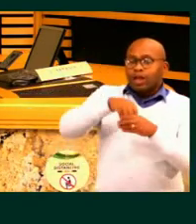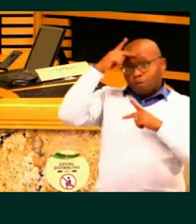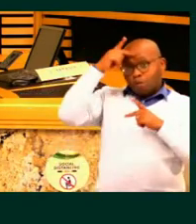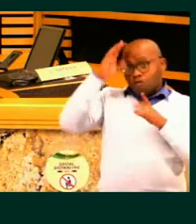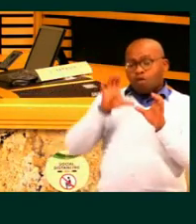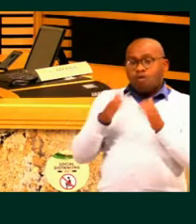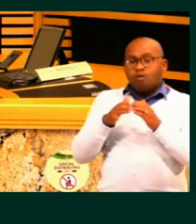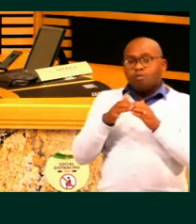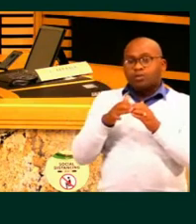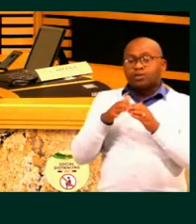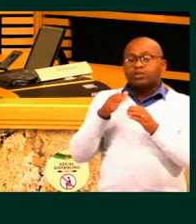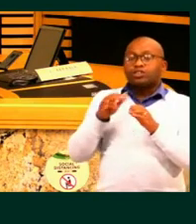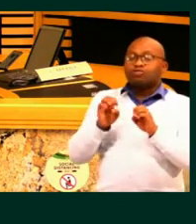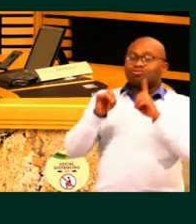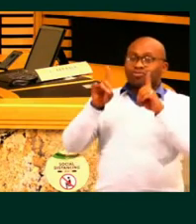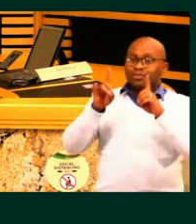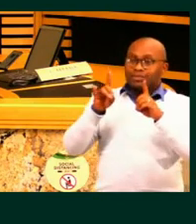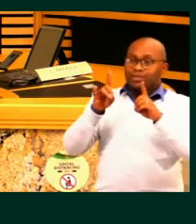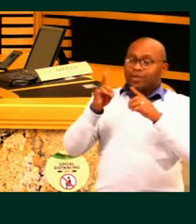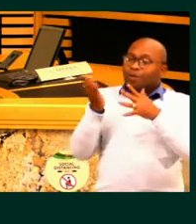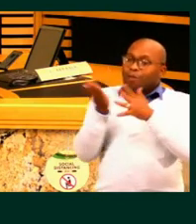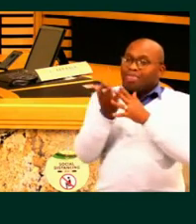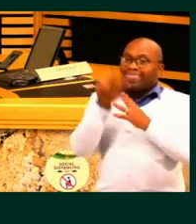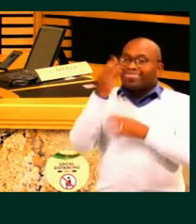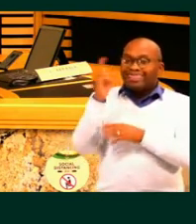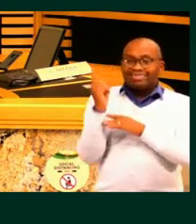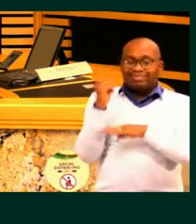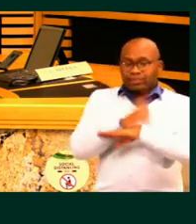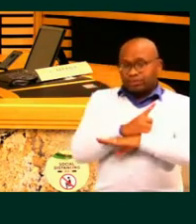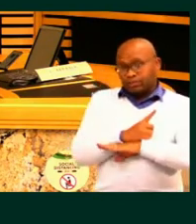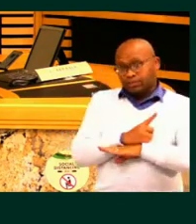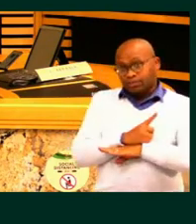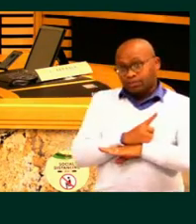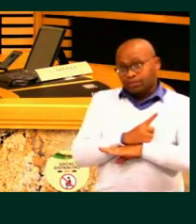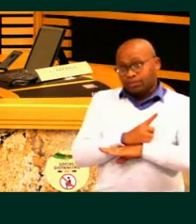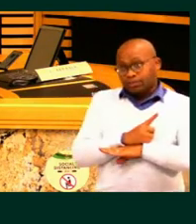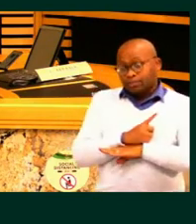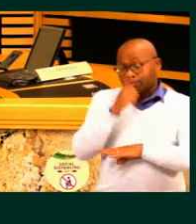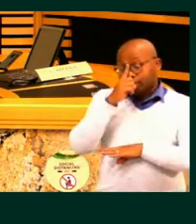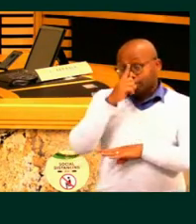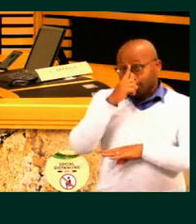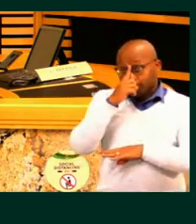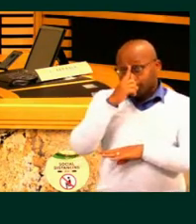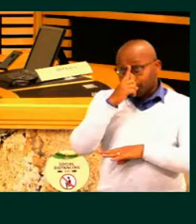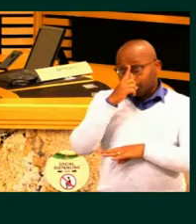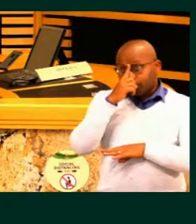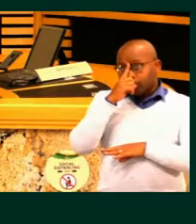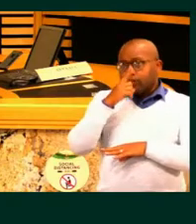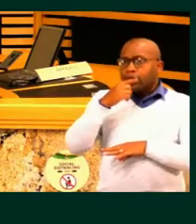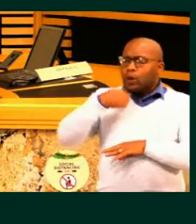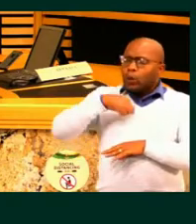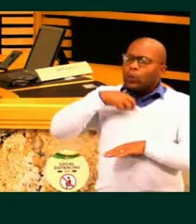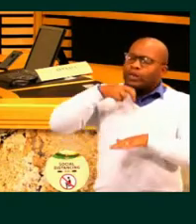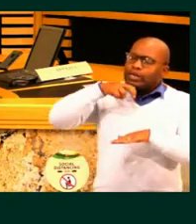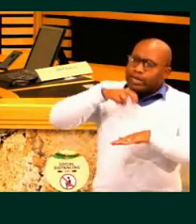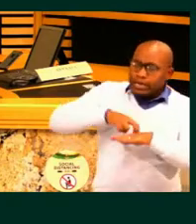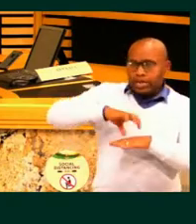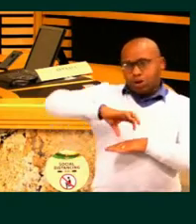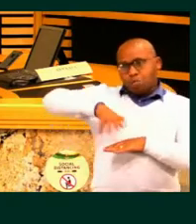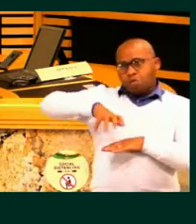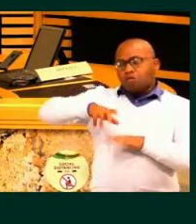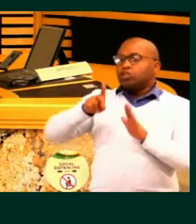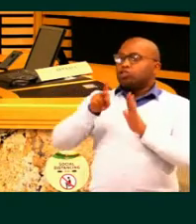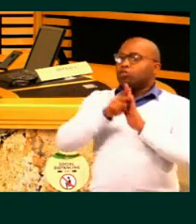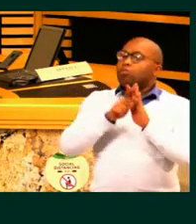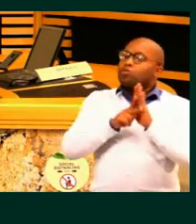Education within 30 days it will not only ensure that we have a provincial policy that will be specifically suited